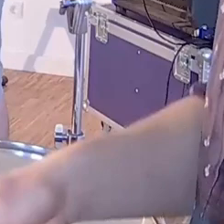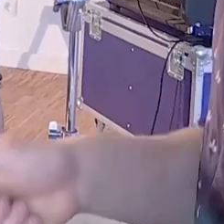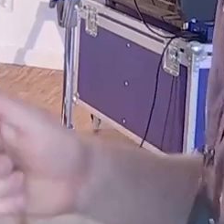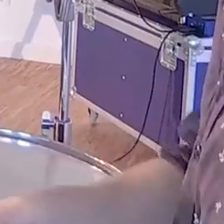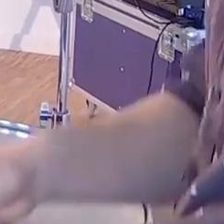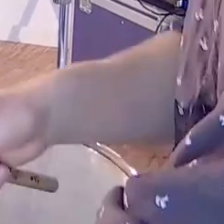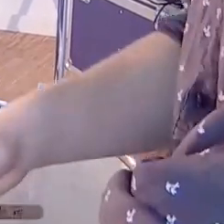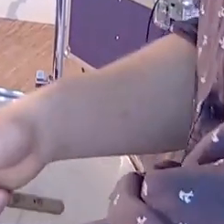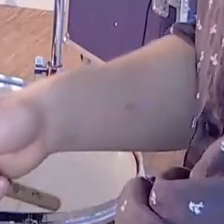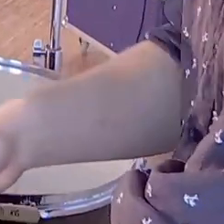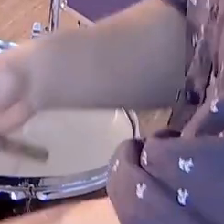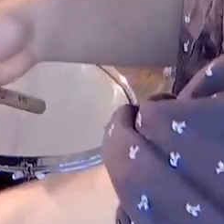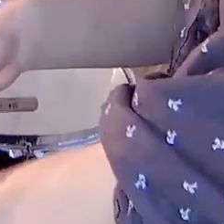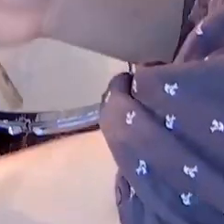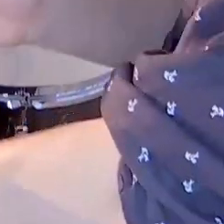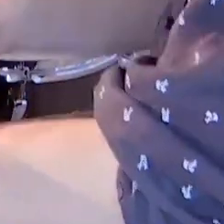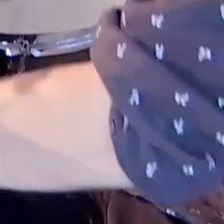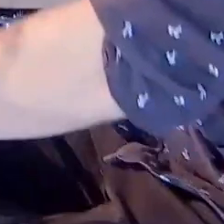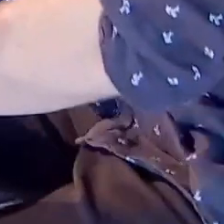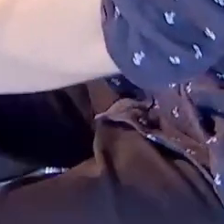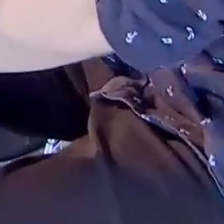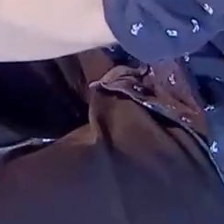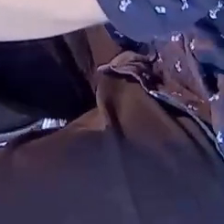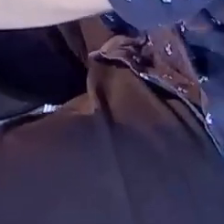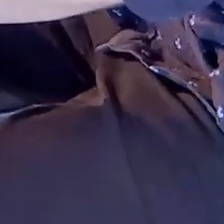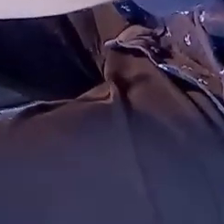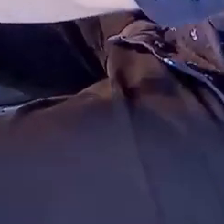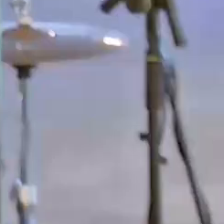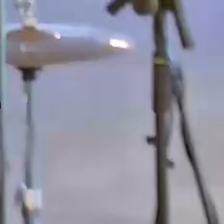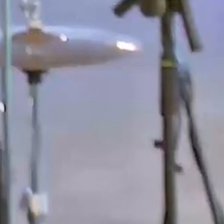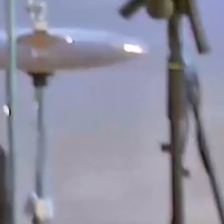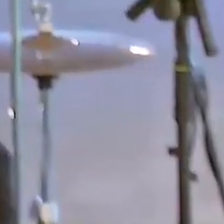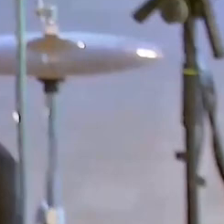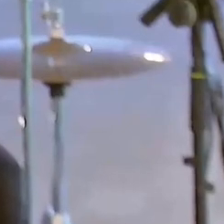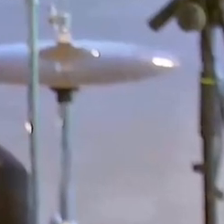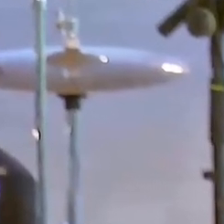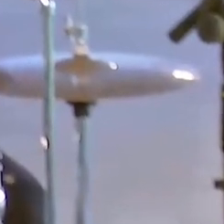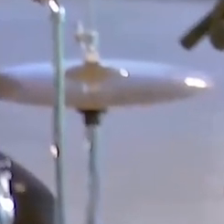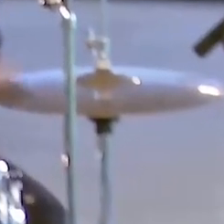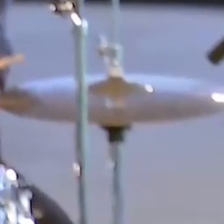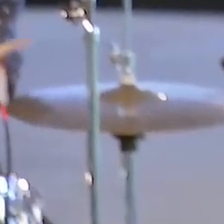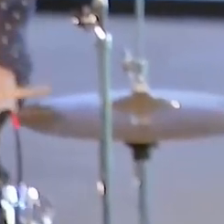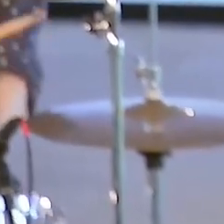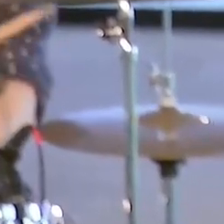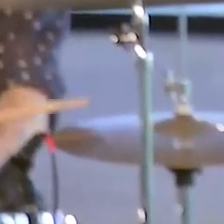I look at the world and I notice it's turning.